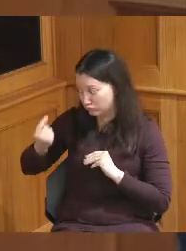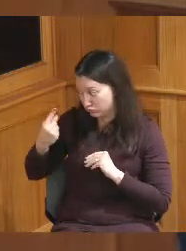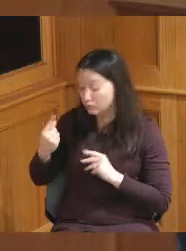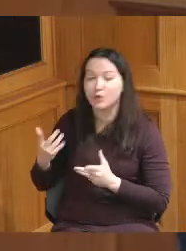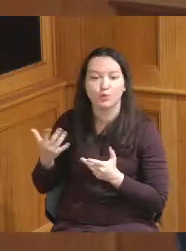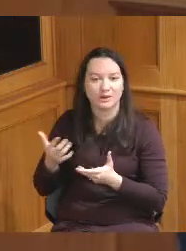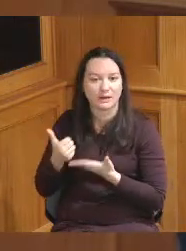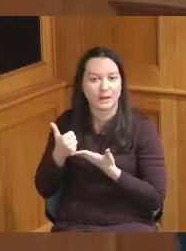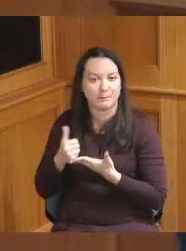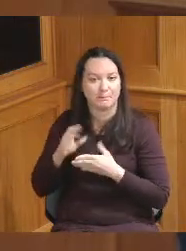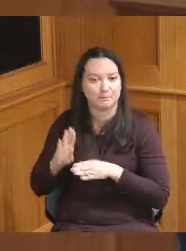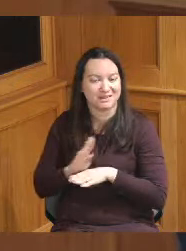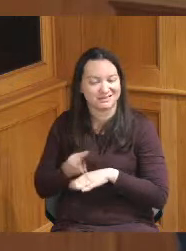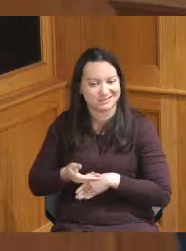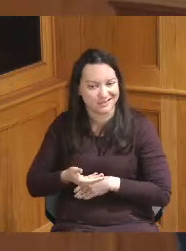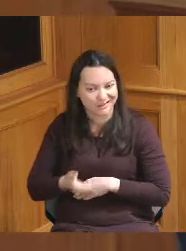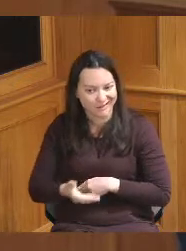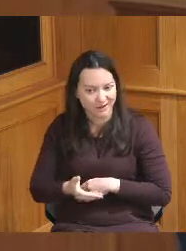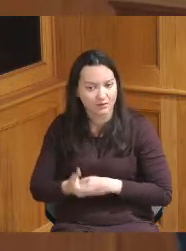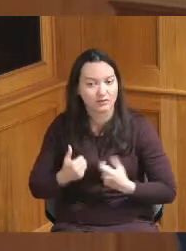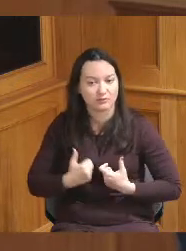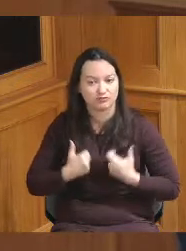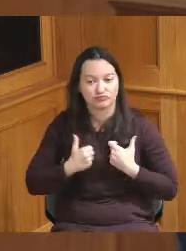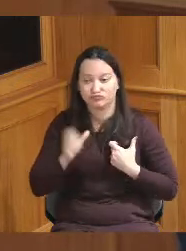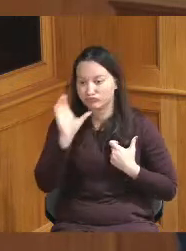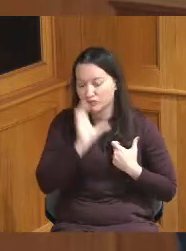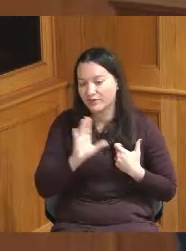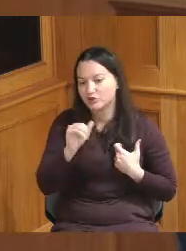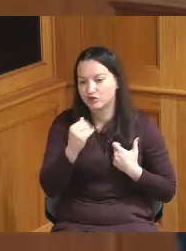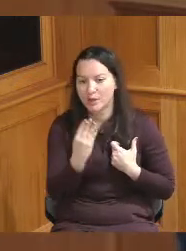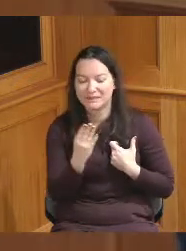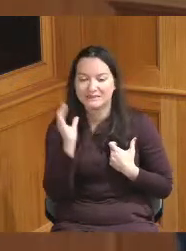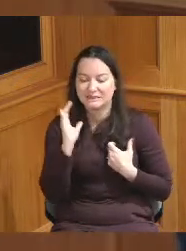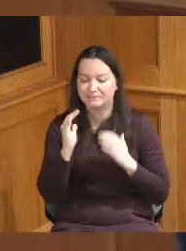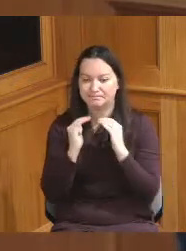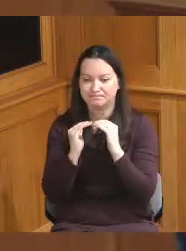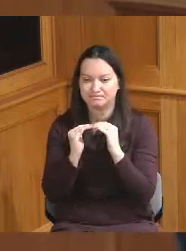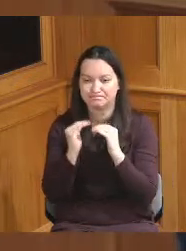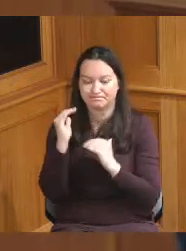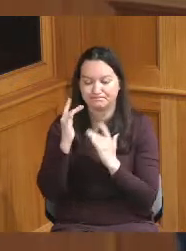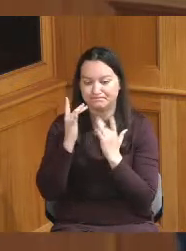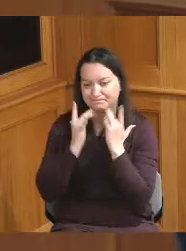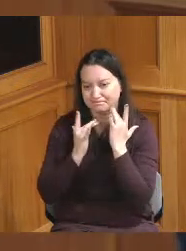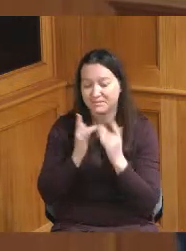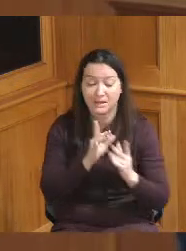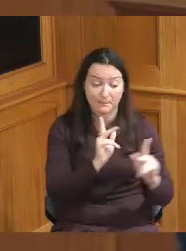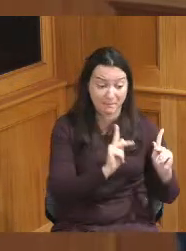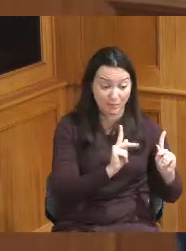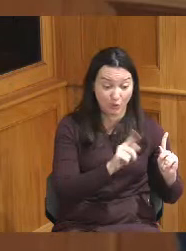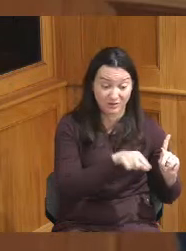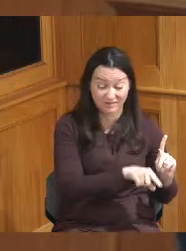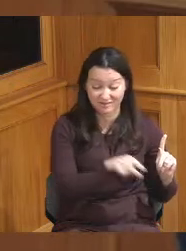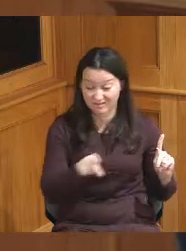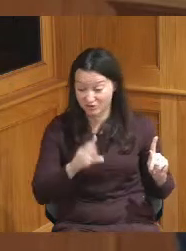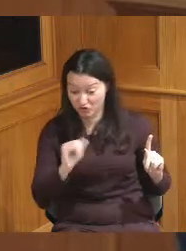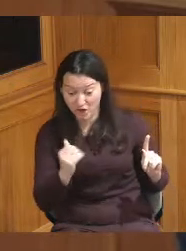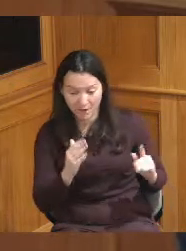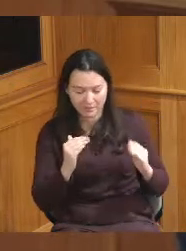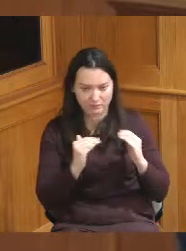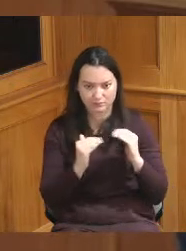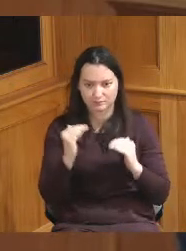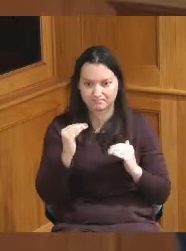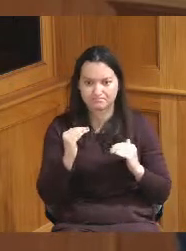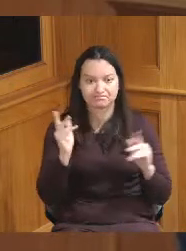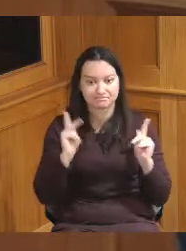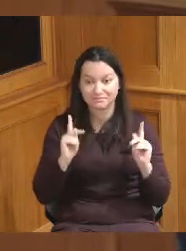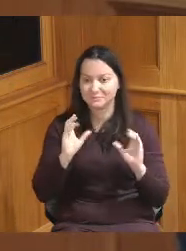help businesses hire and residents find jobs. There has been a gap between connecting people with those jobs and businesses with